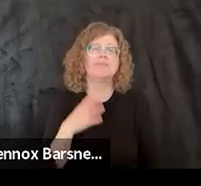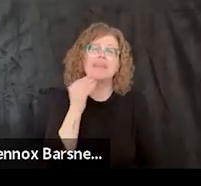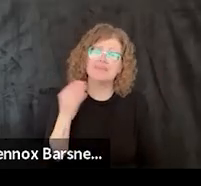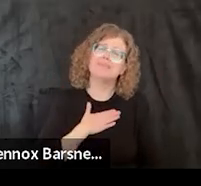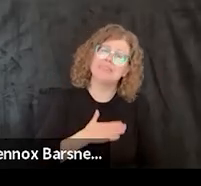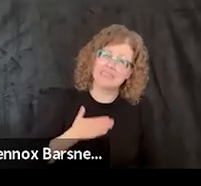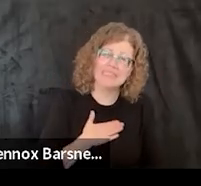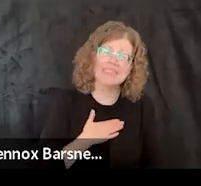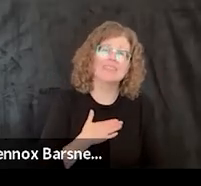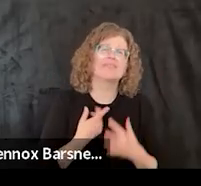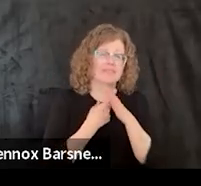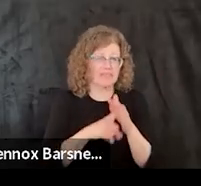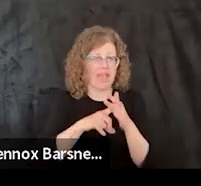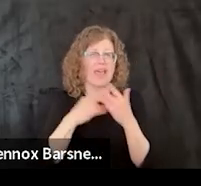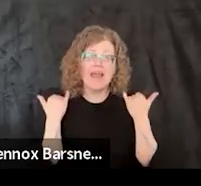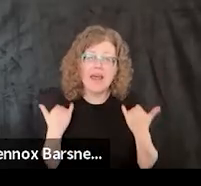on.